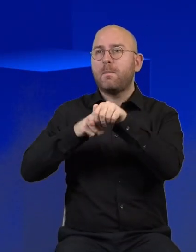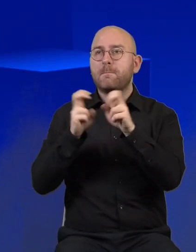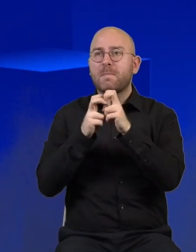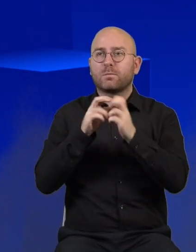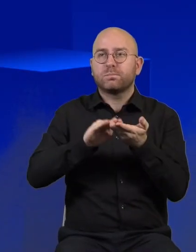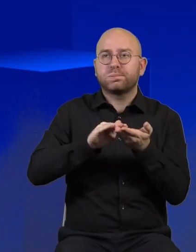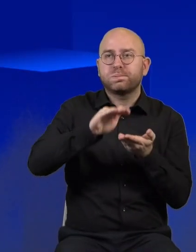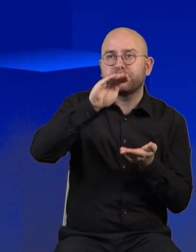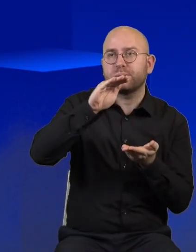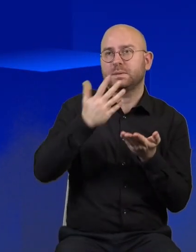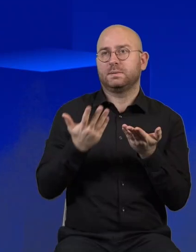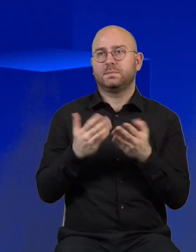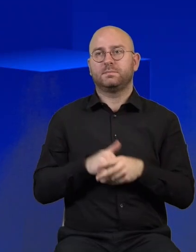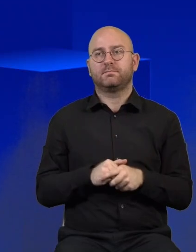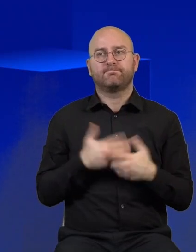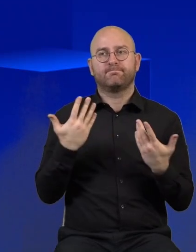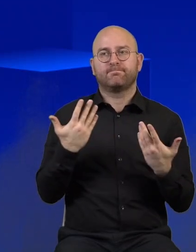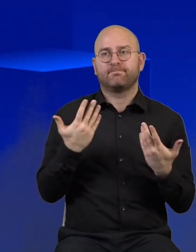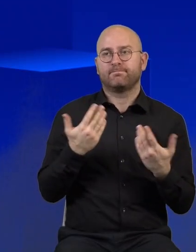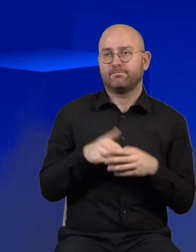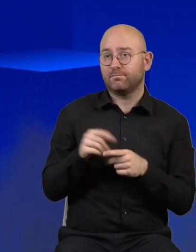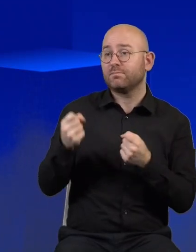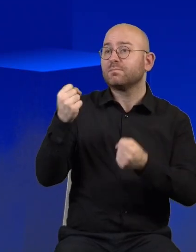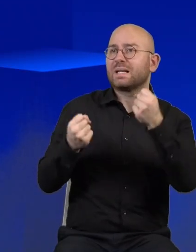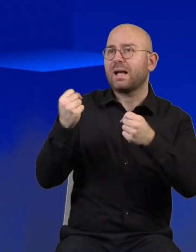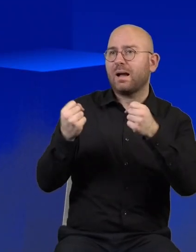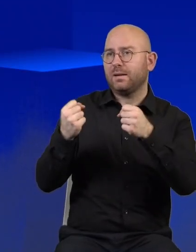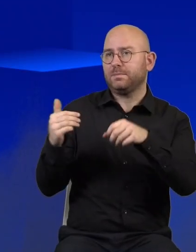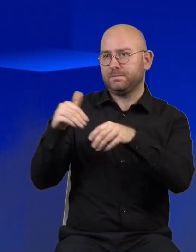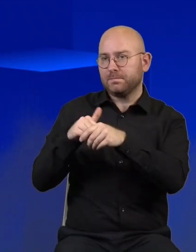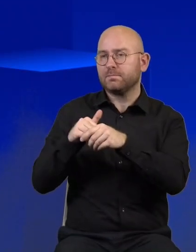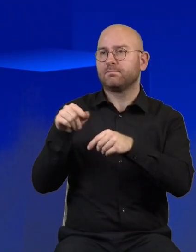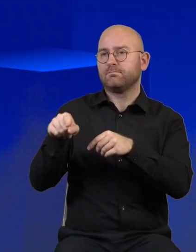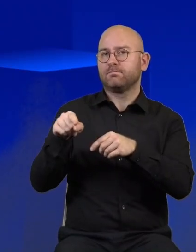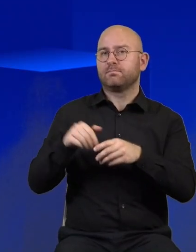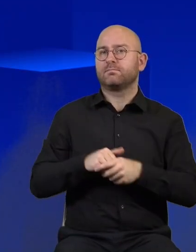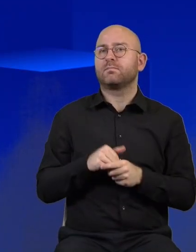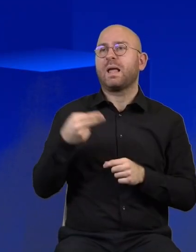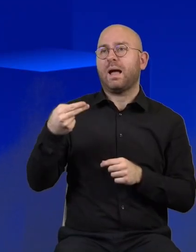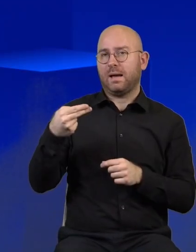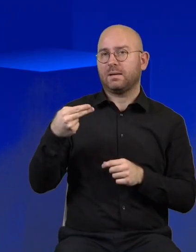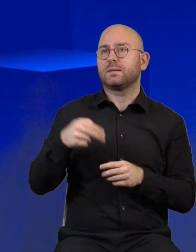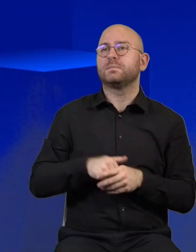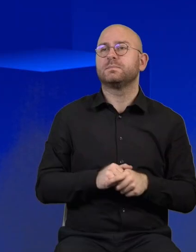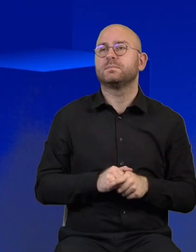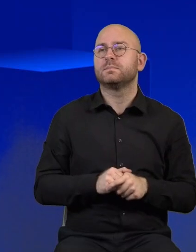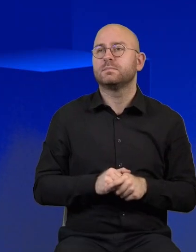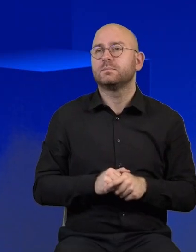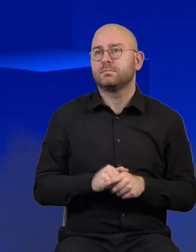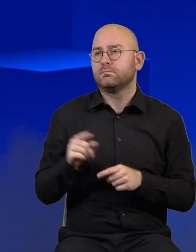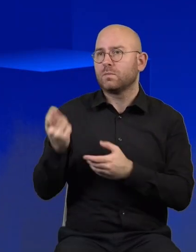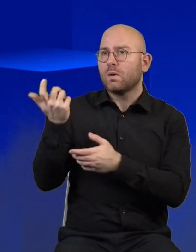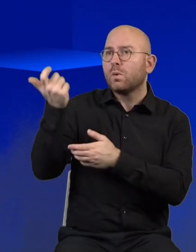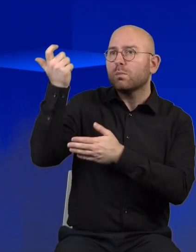with this, I think it's enough of introduction, pointing out at the challenges in the transport sector,